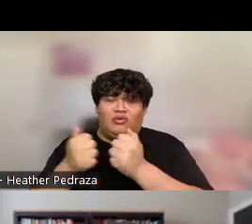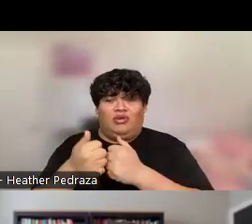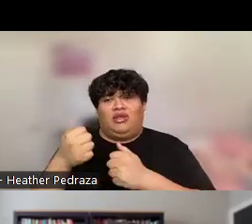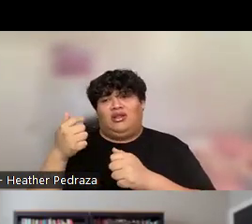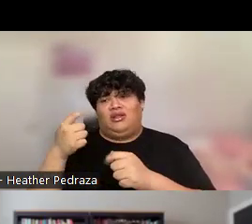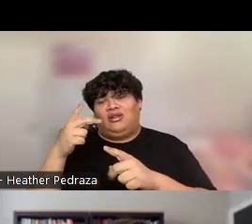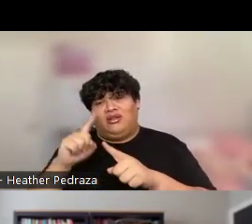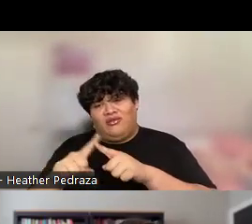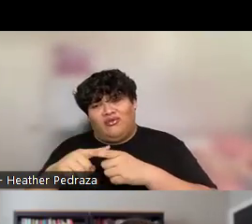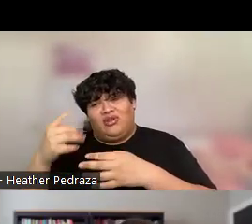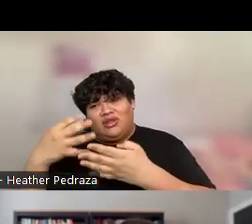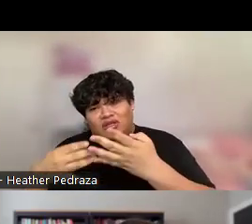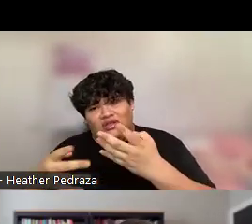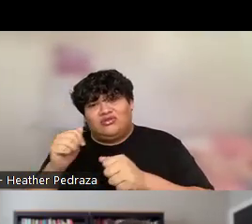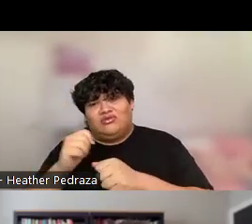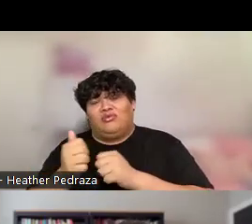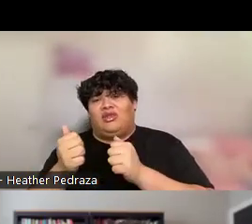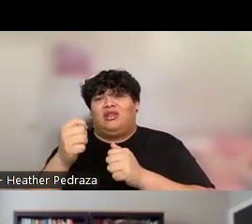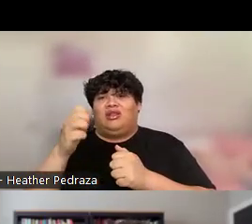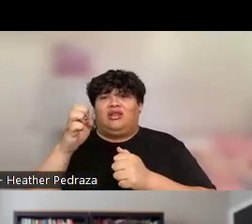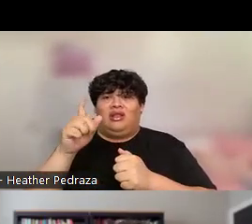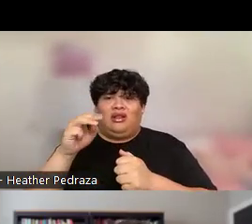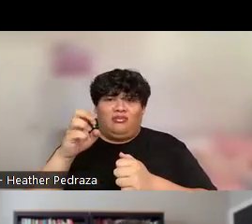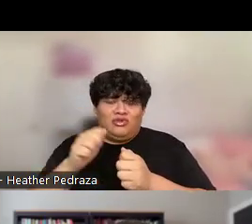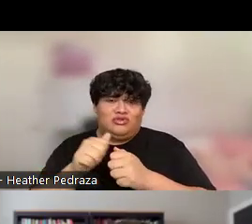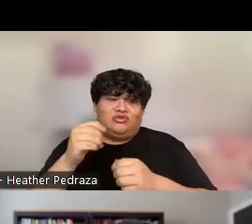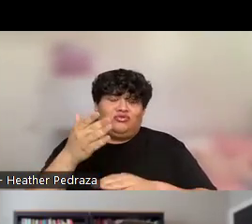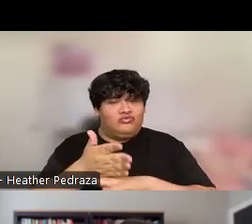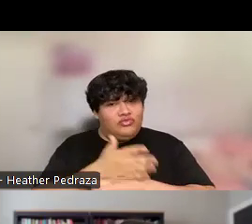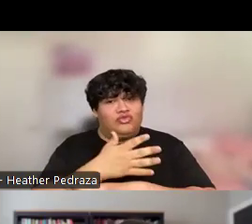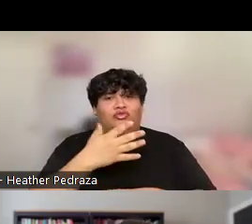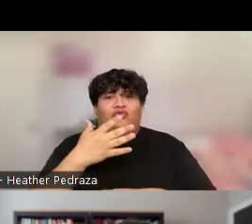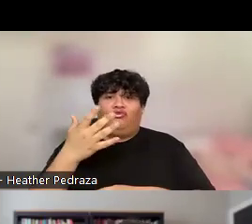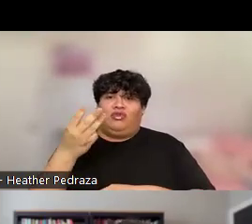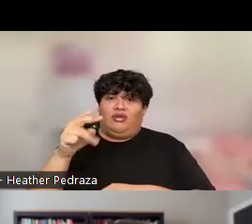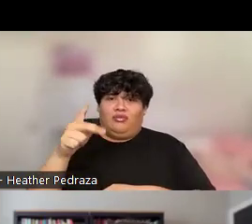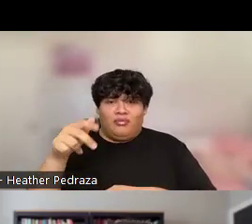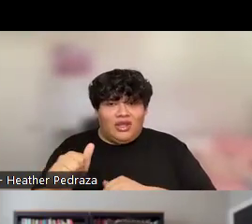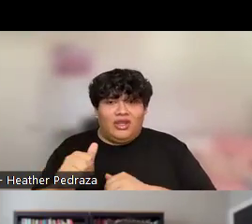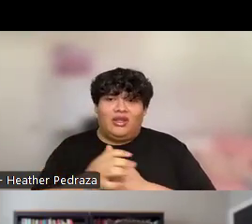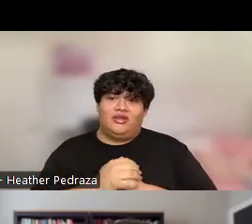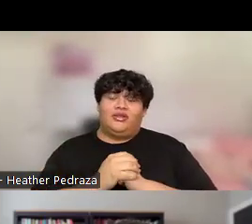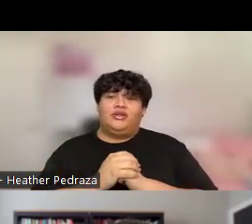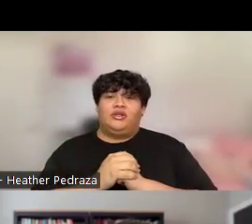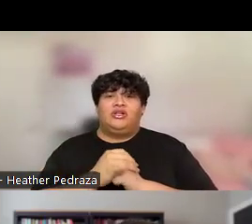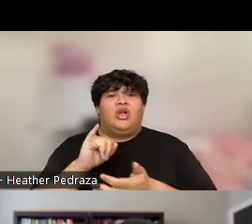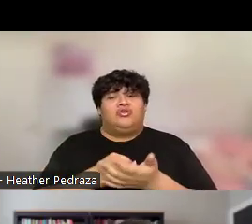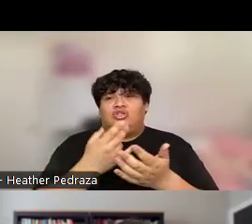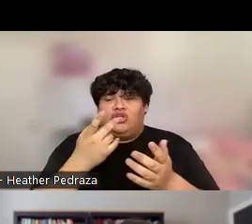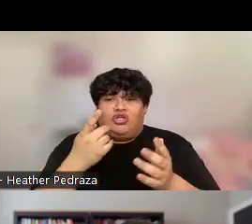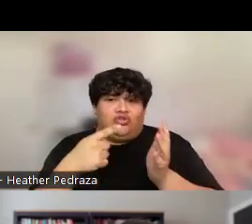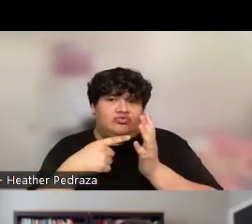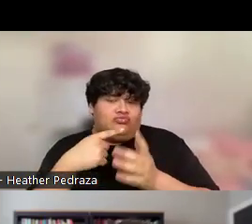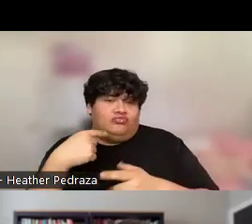6 elements to really reflect the California MPA context. So I'll briefly just kind of walk through these elements and